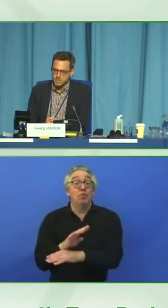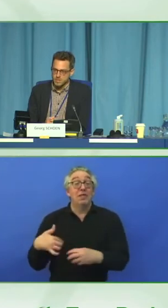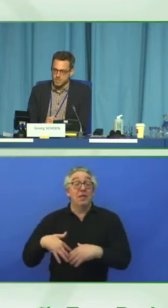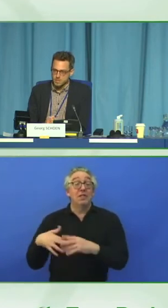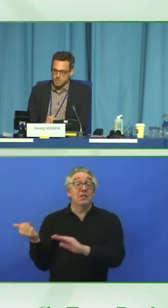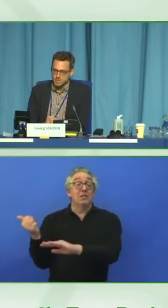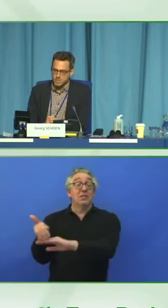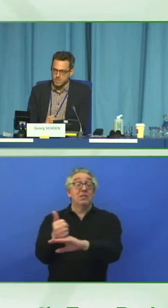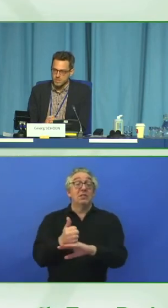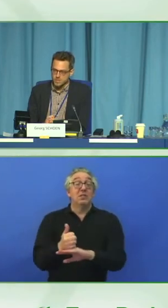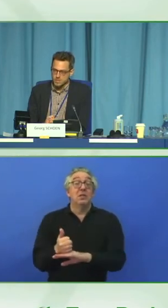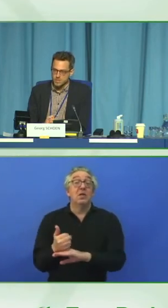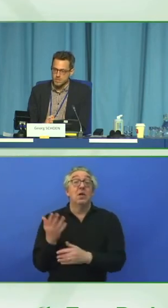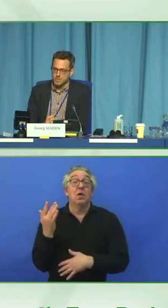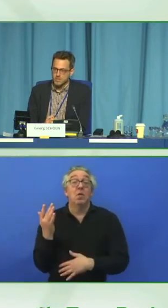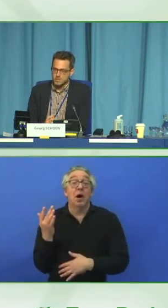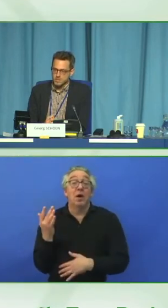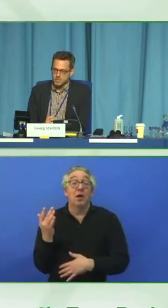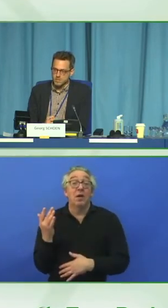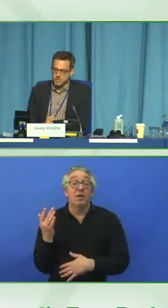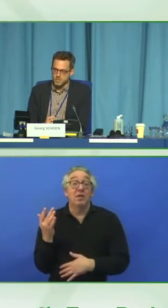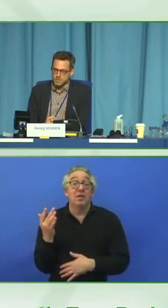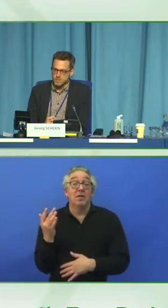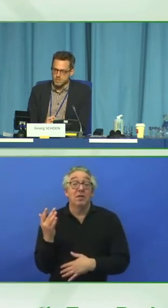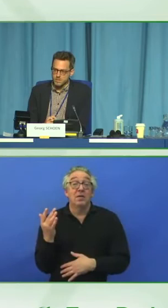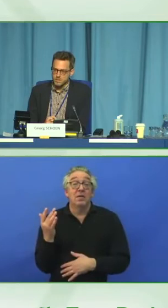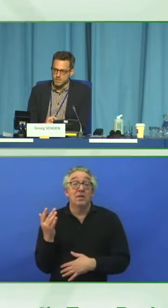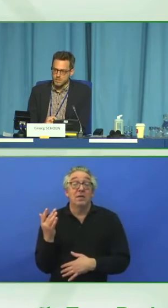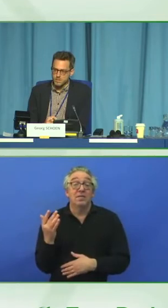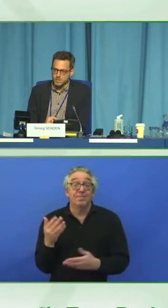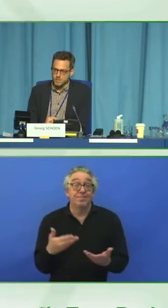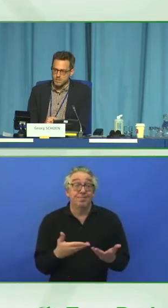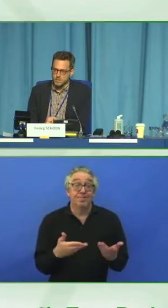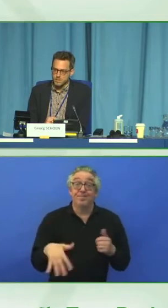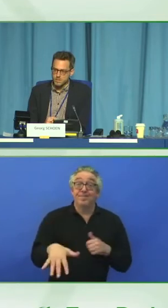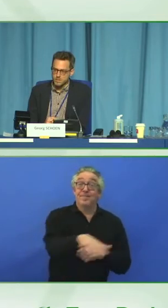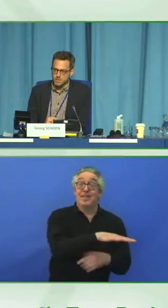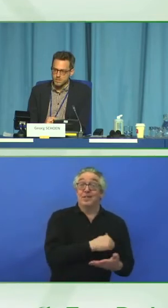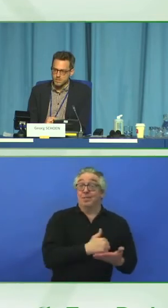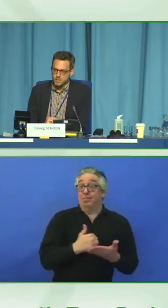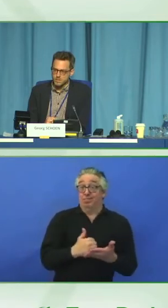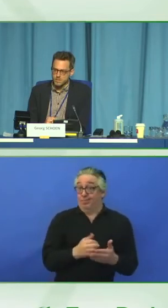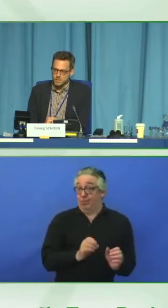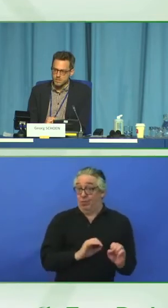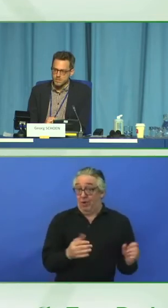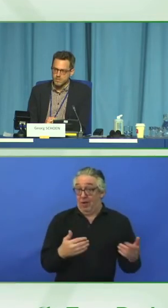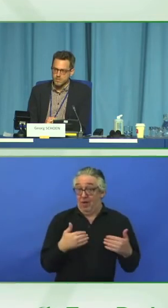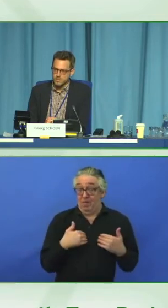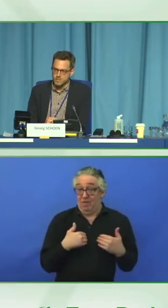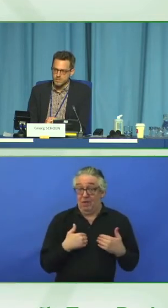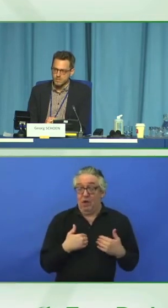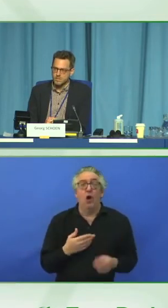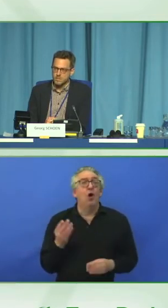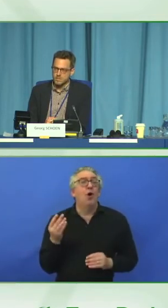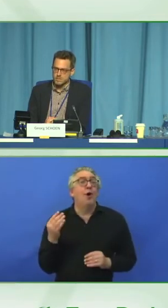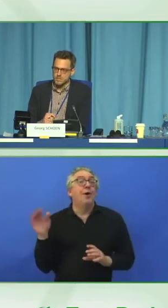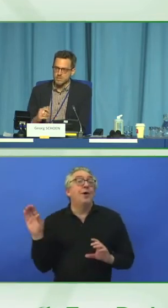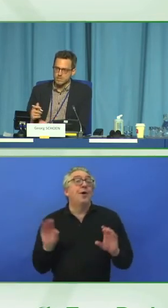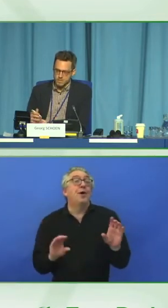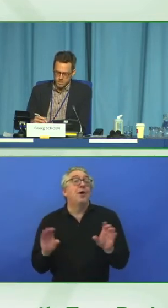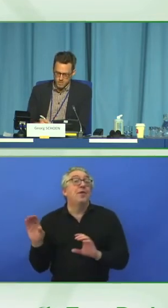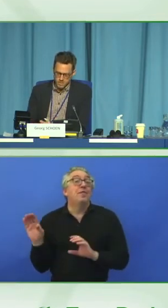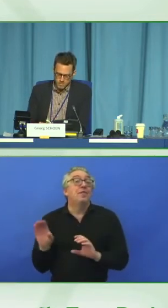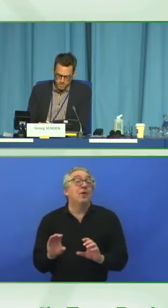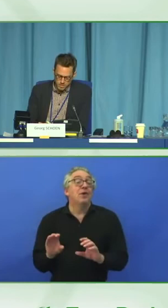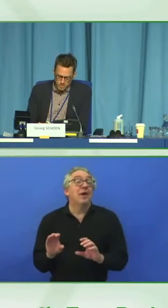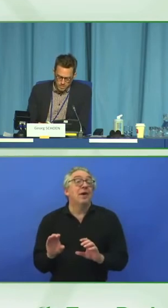for them to rely on. Of course, funding was a bit of a challenge. We didn't see any commercial investors